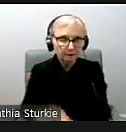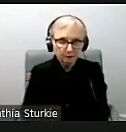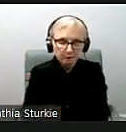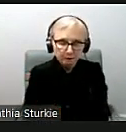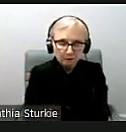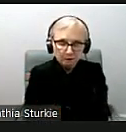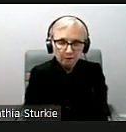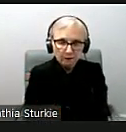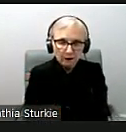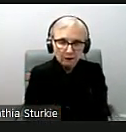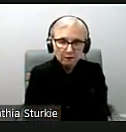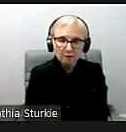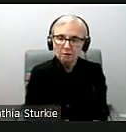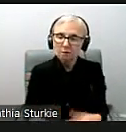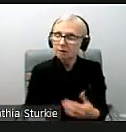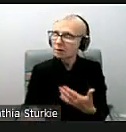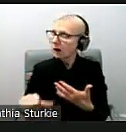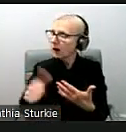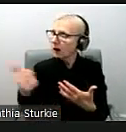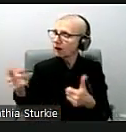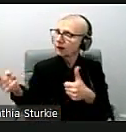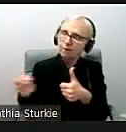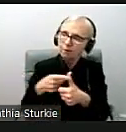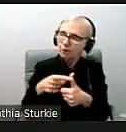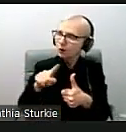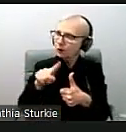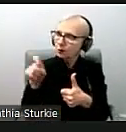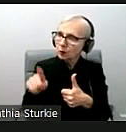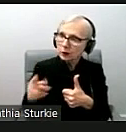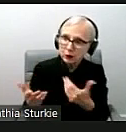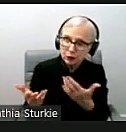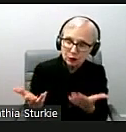All right, do we have any other first questions from anybody in the room?